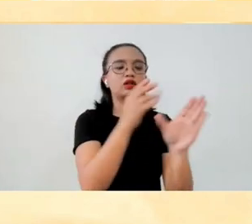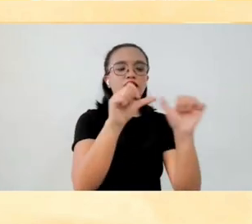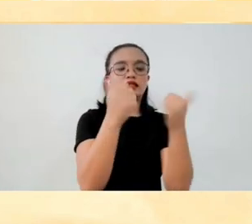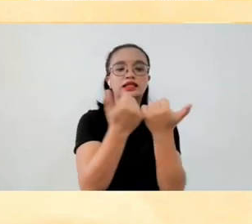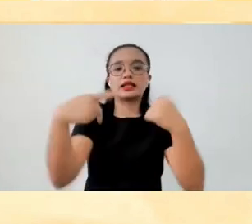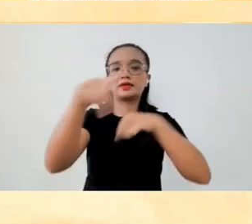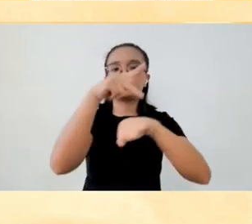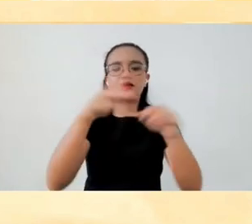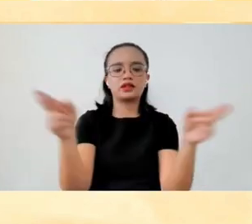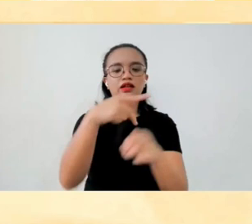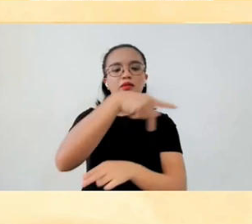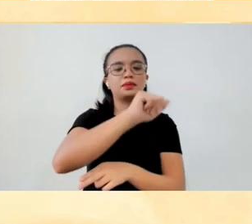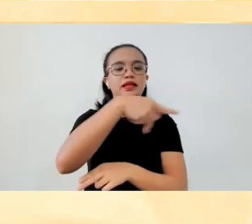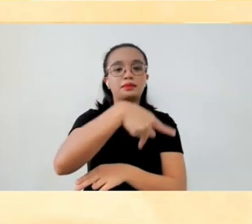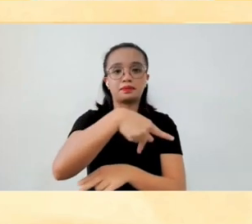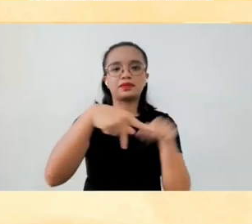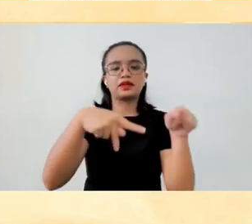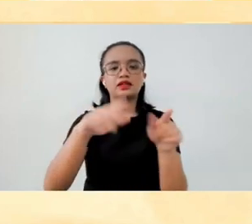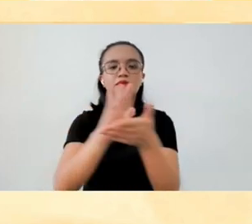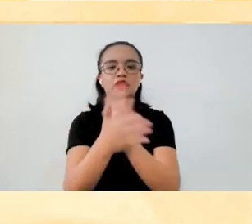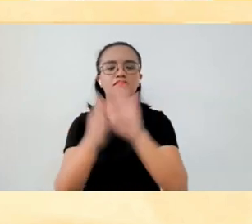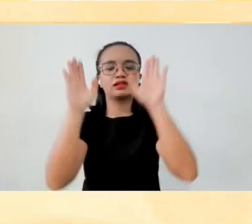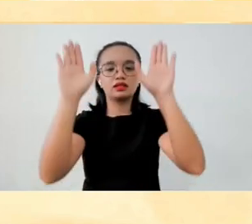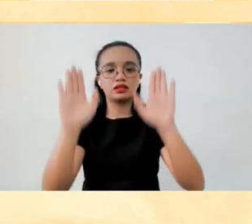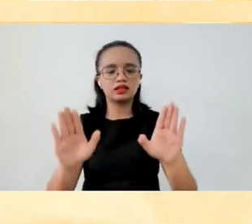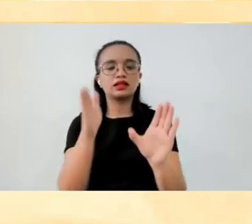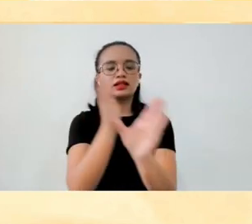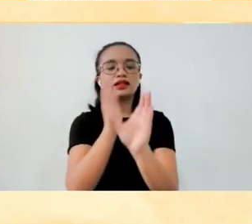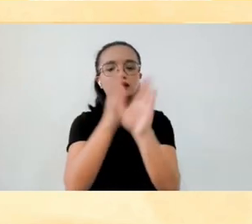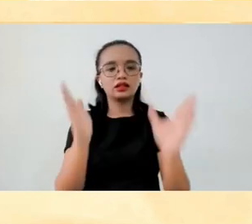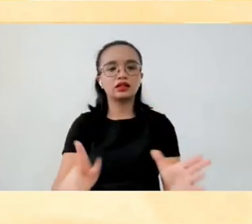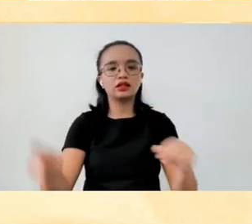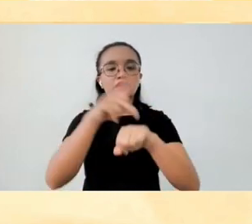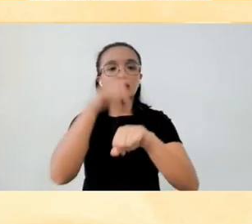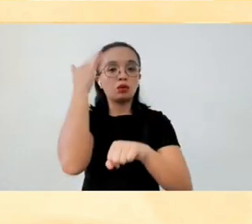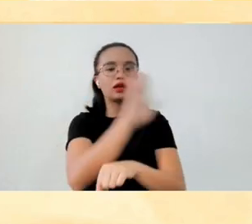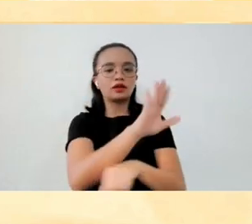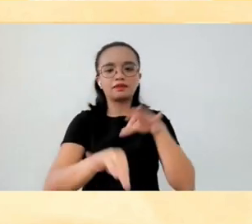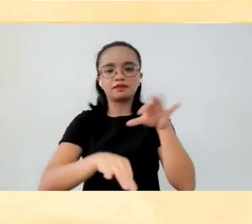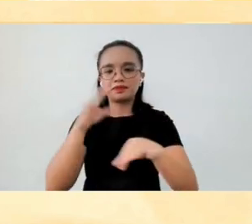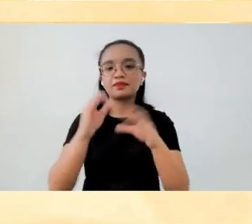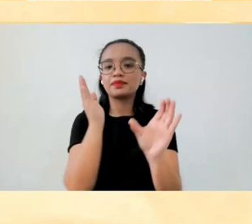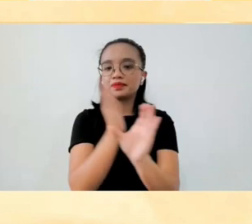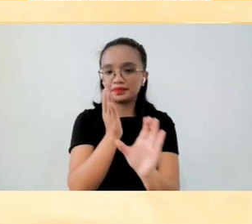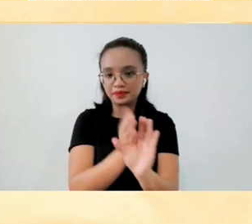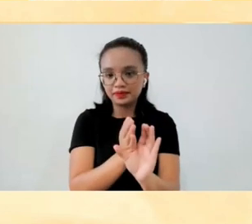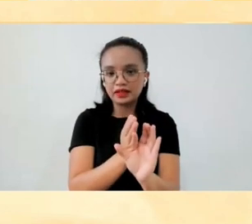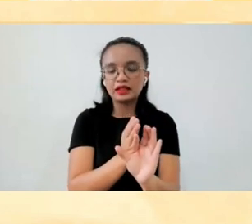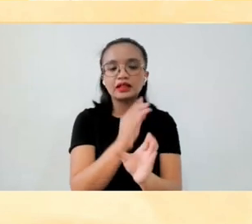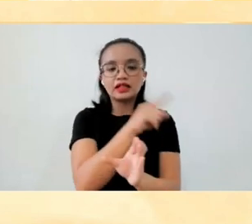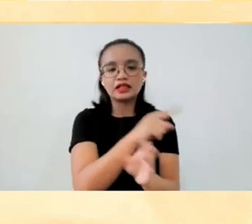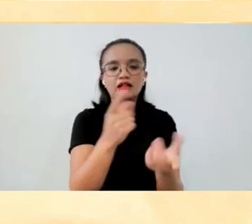the Philippines named her as Outstanding Psychologist of the Philippines for her contributions in psychology as a